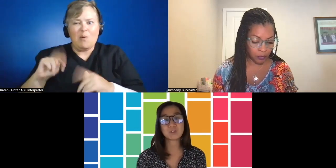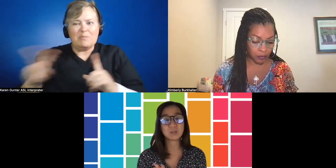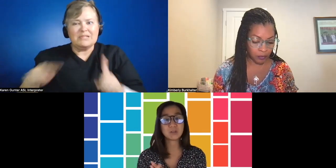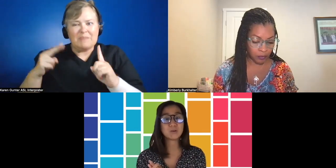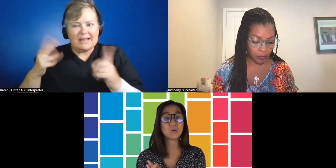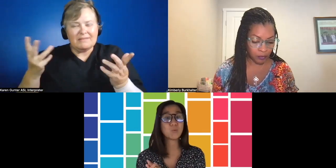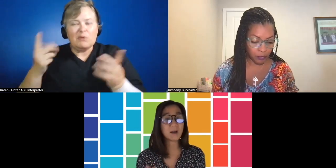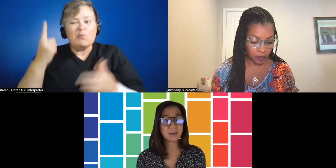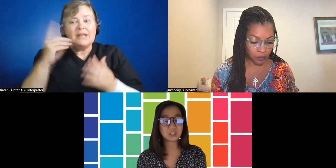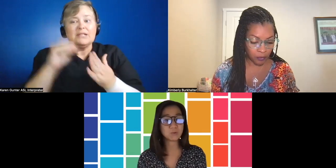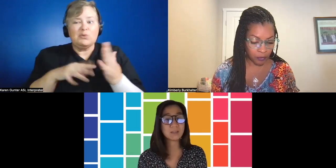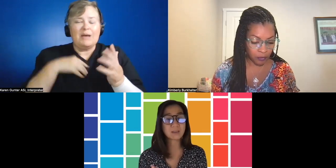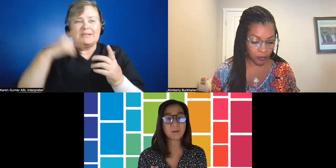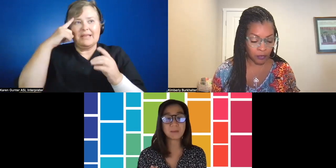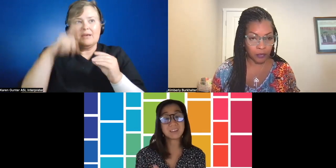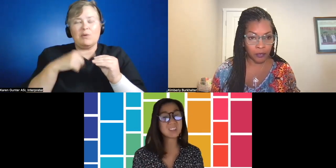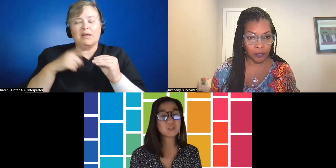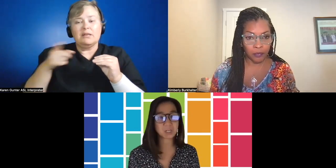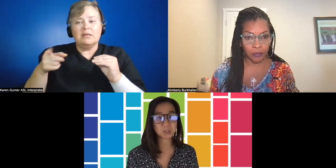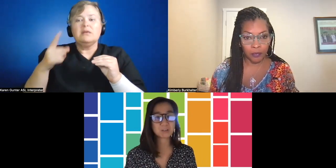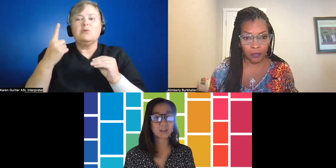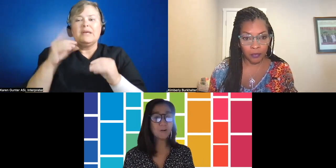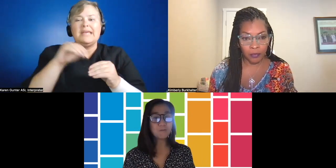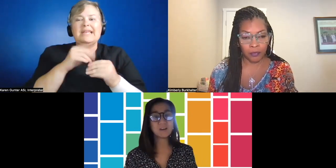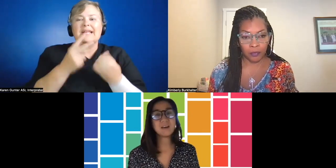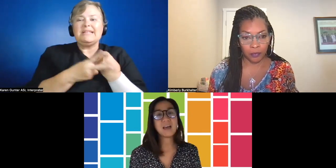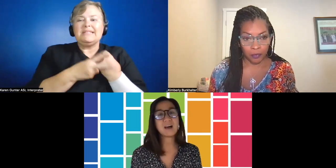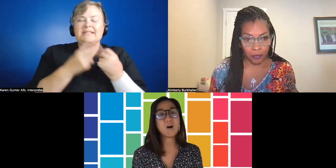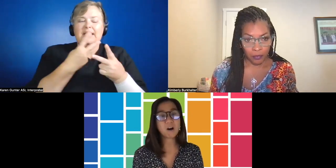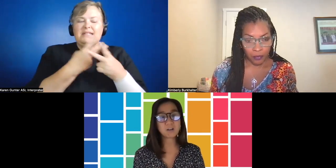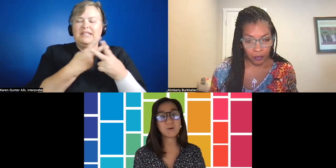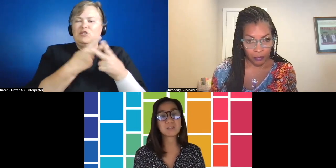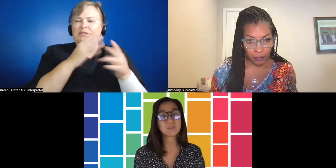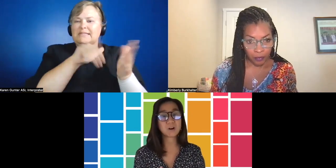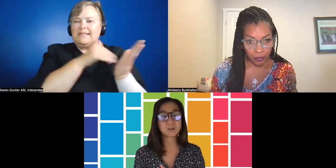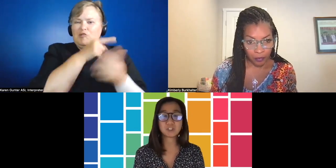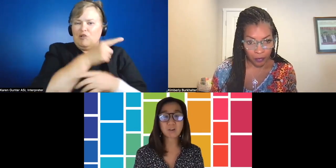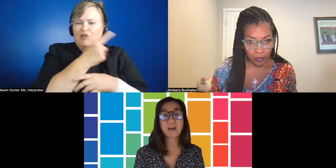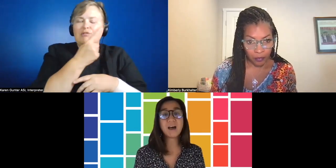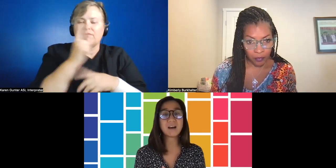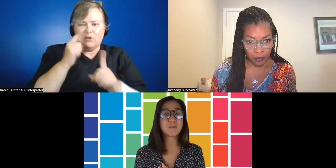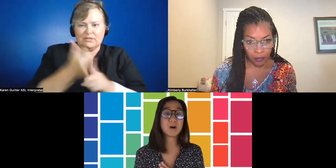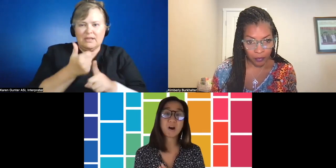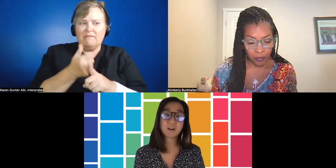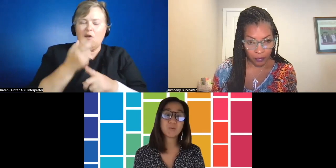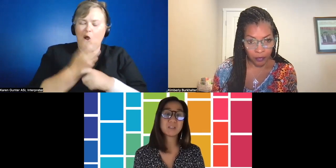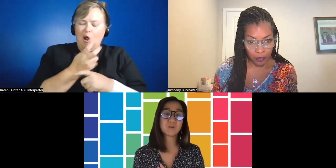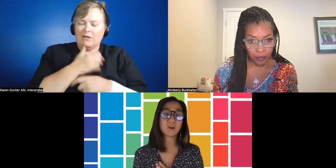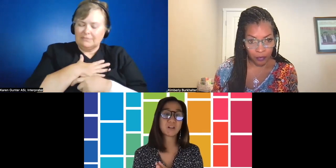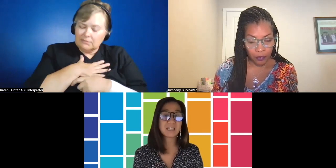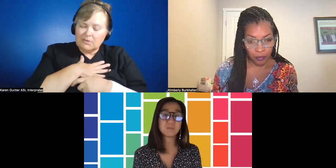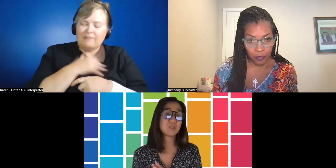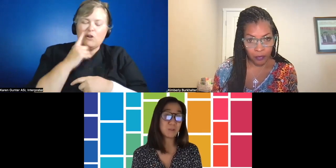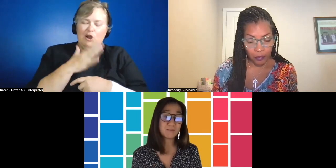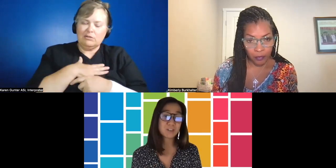one student who she was in a detention center herself, and how hard it was for her to share that, how hard it was for